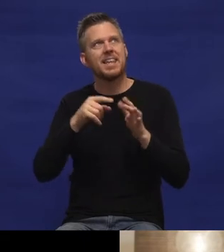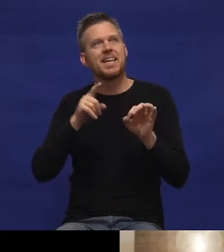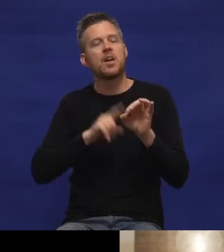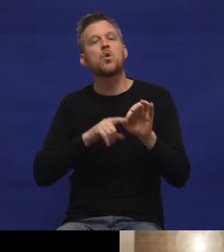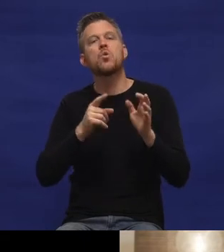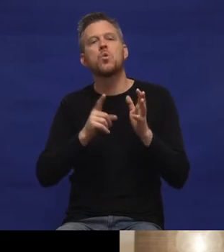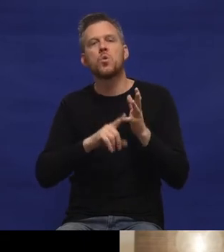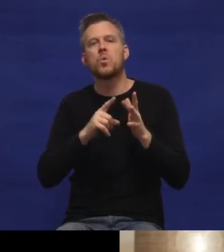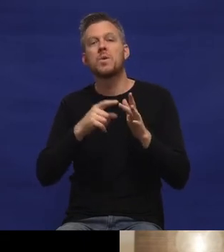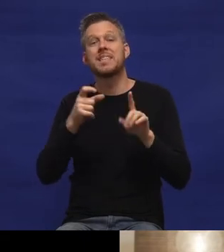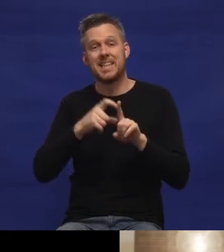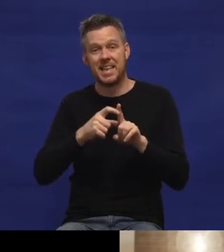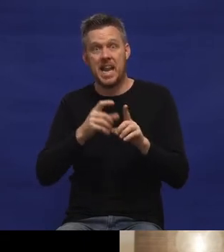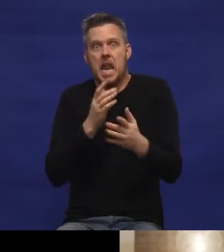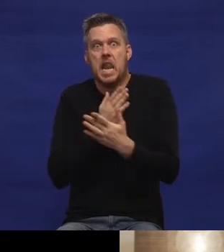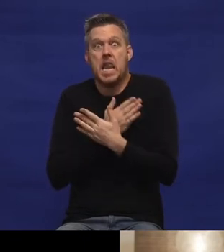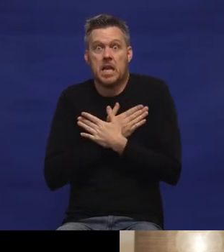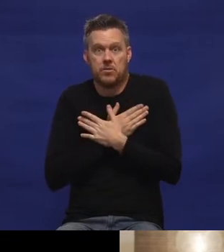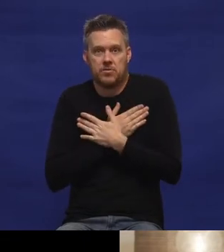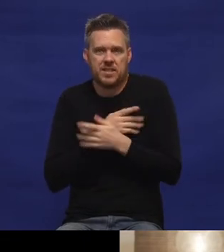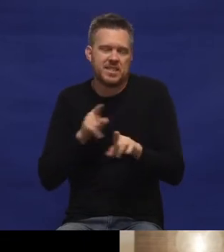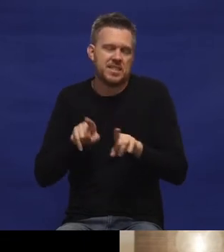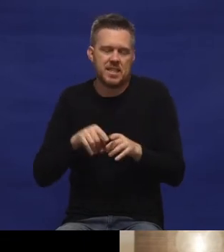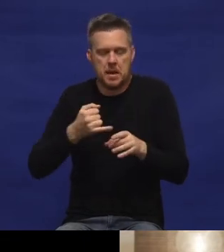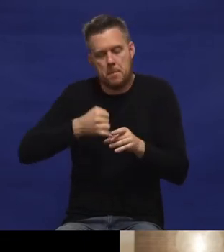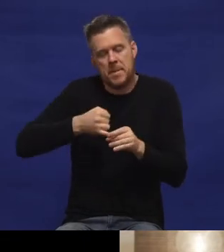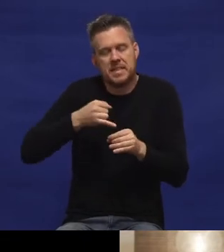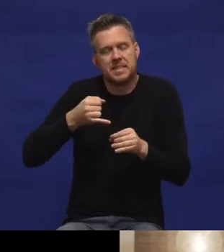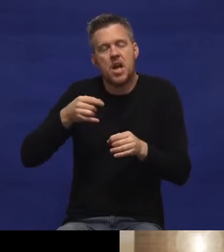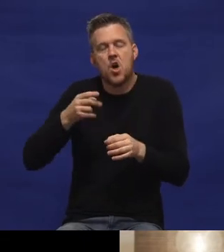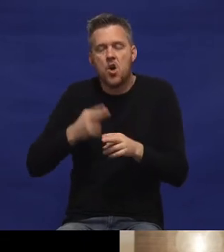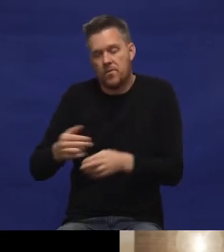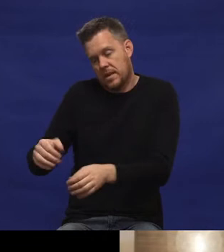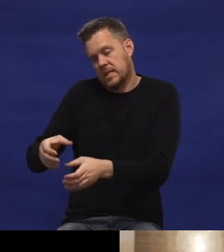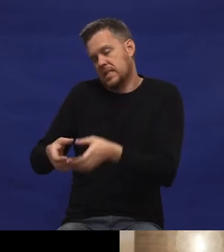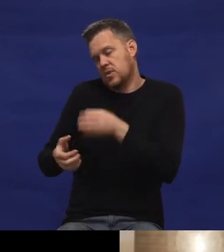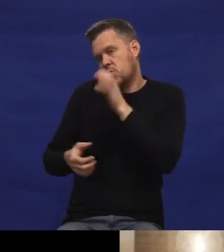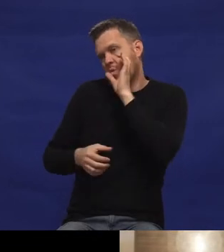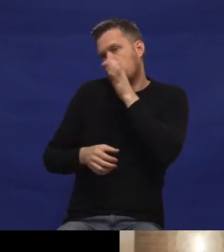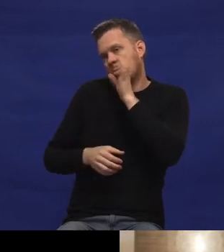It's a tonic that we apply to try and